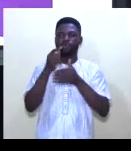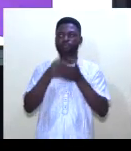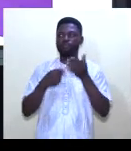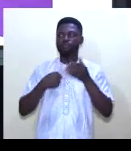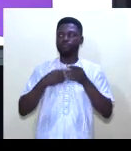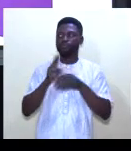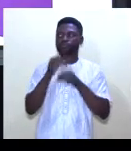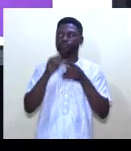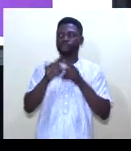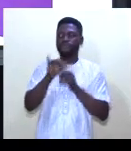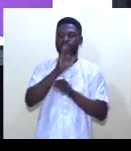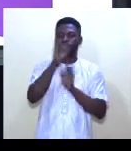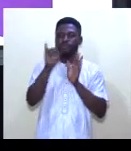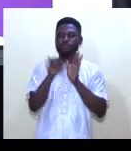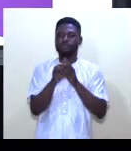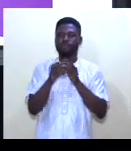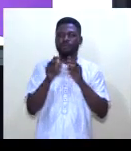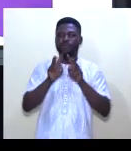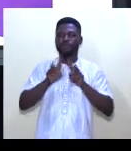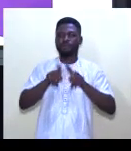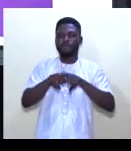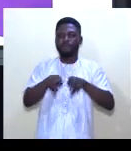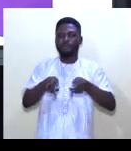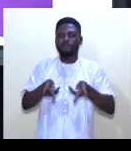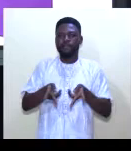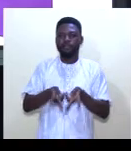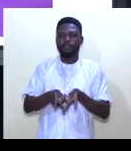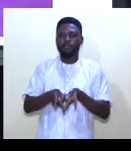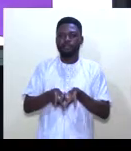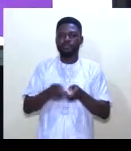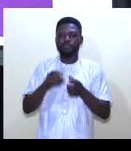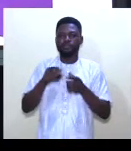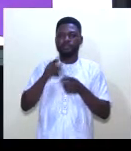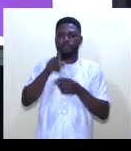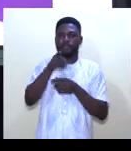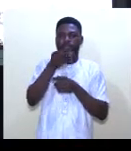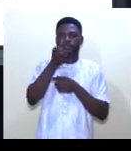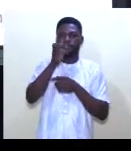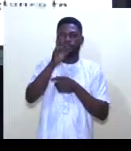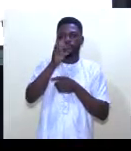to identify a pyramid. Let's see what the next question is about.